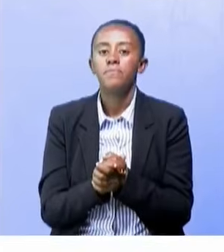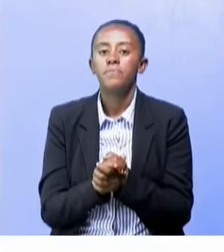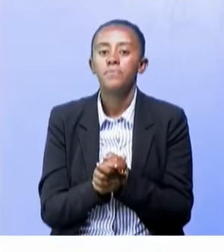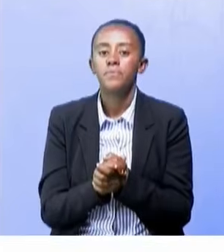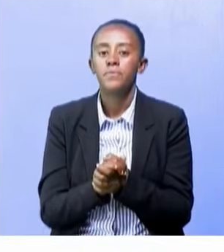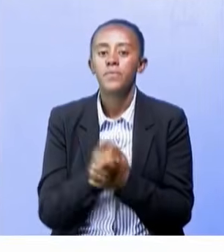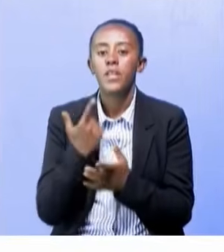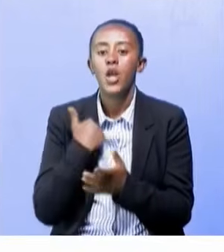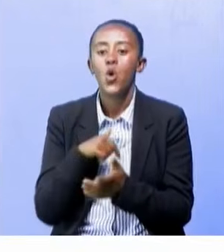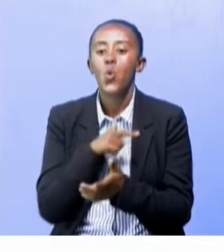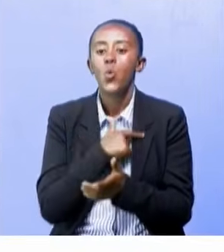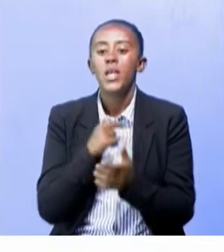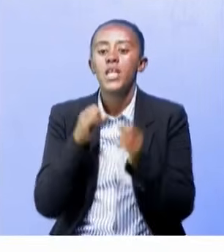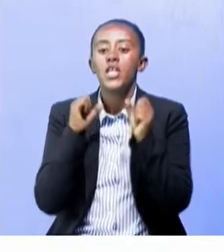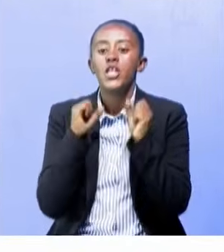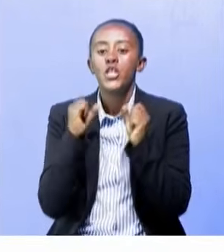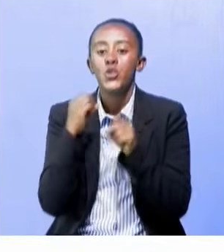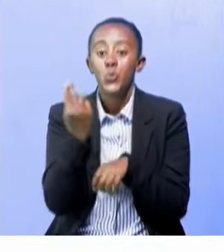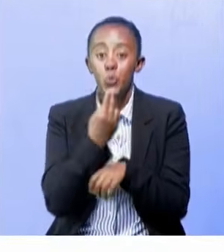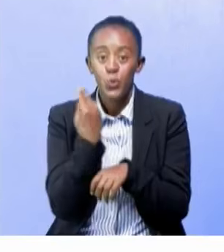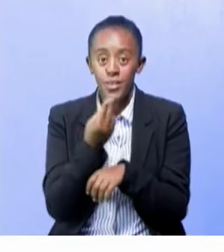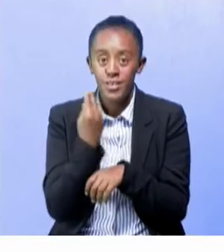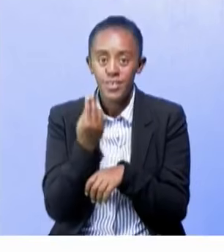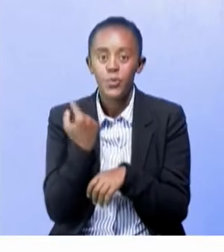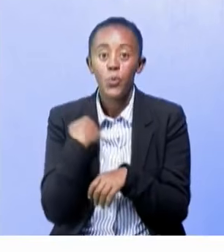we use